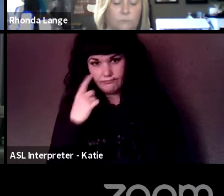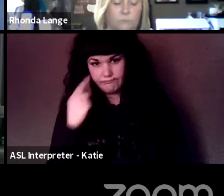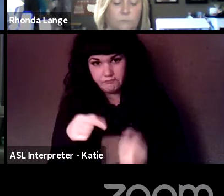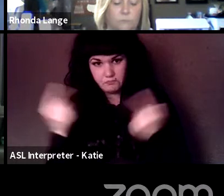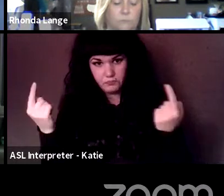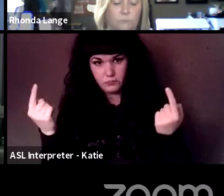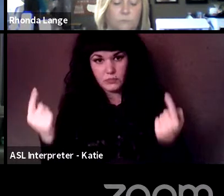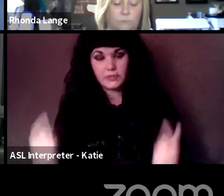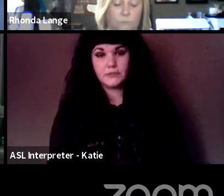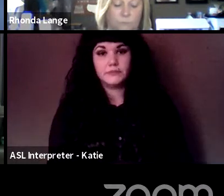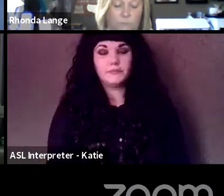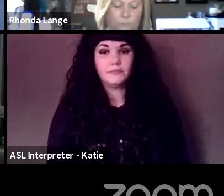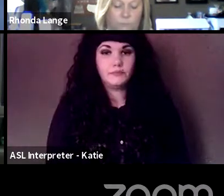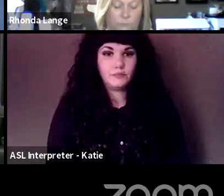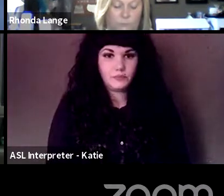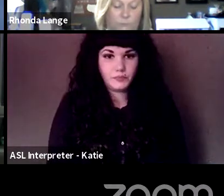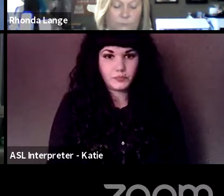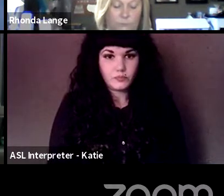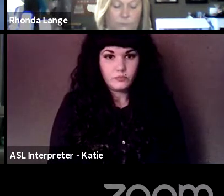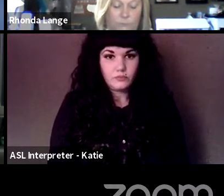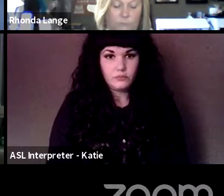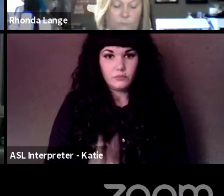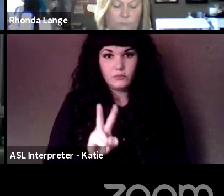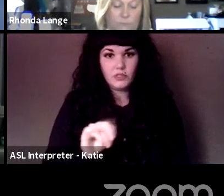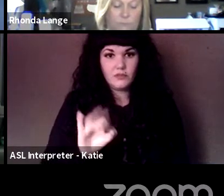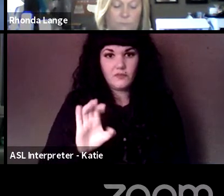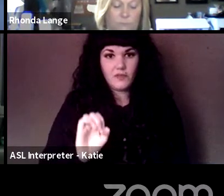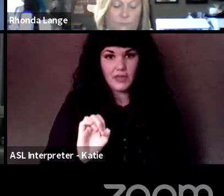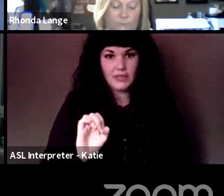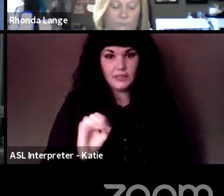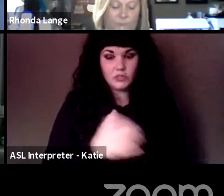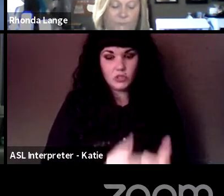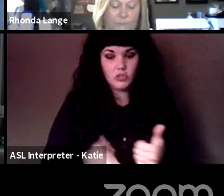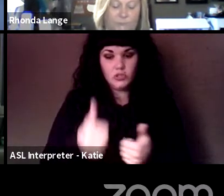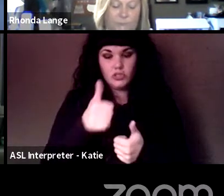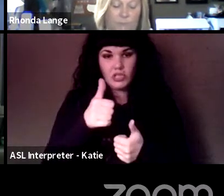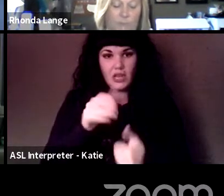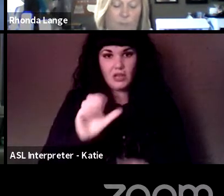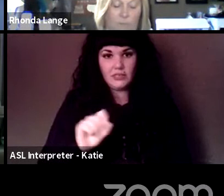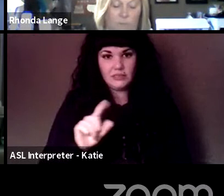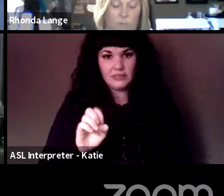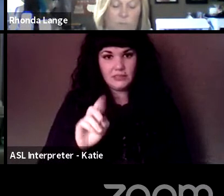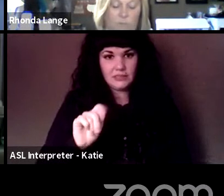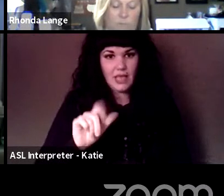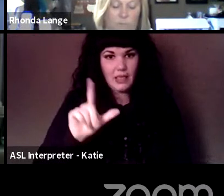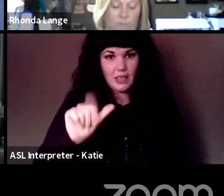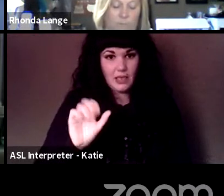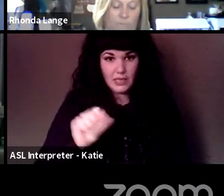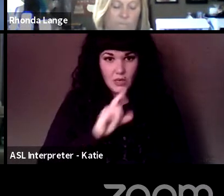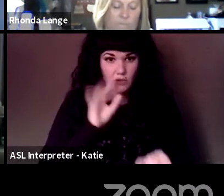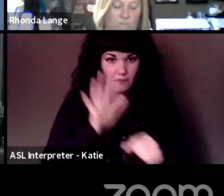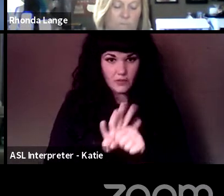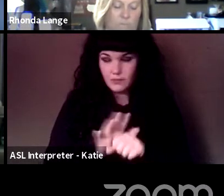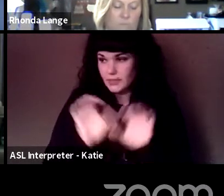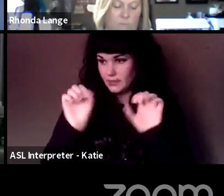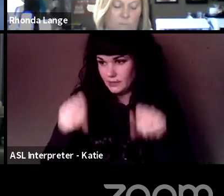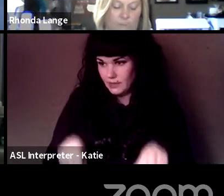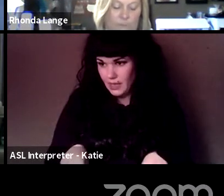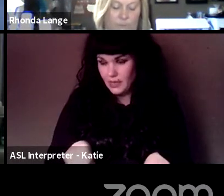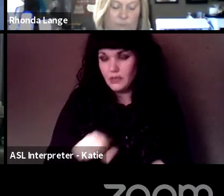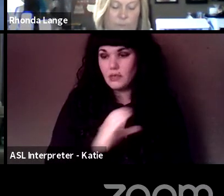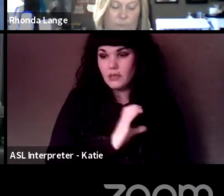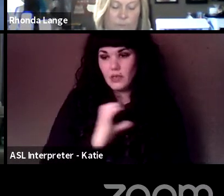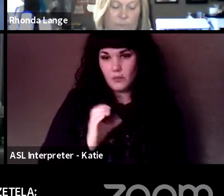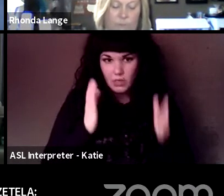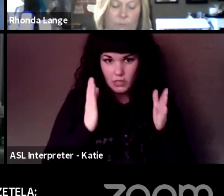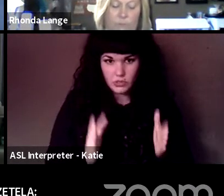Vice Chair Satella, can you confirm if that was the count? I can confirm that Commissioner Witchus and Commissioner Lang